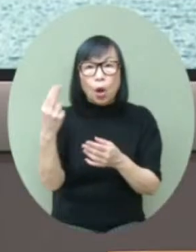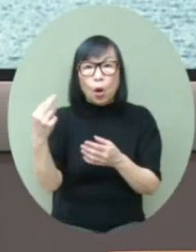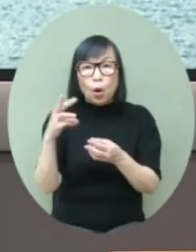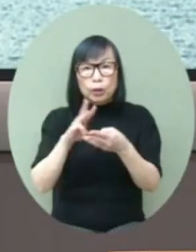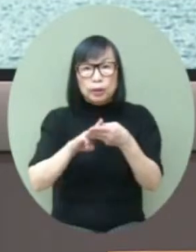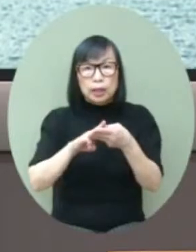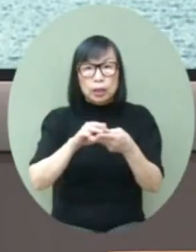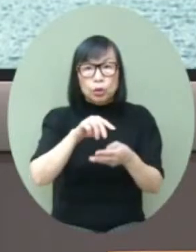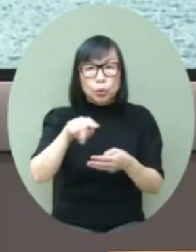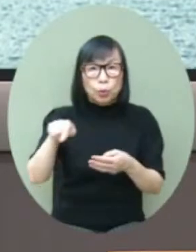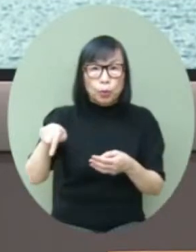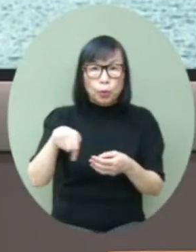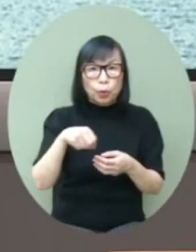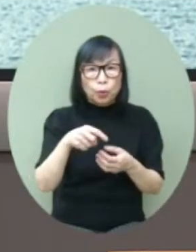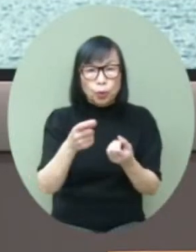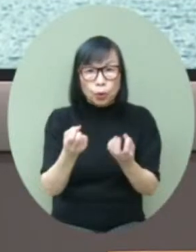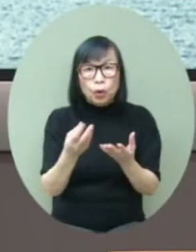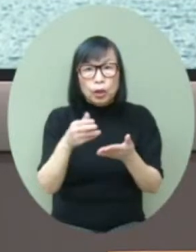who had